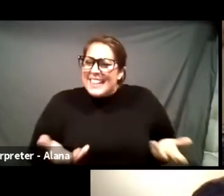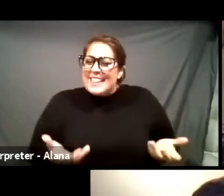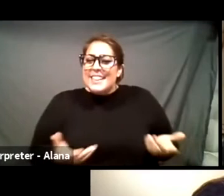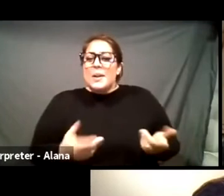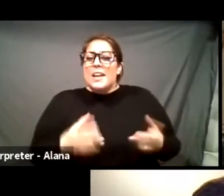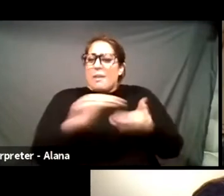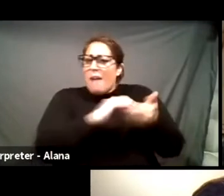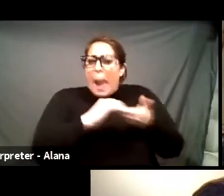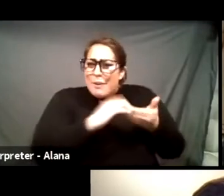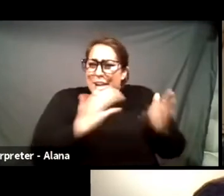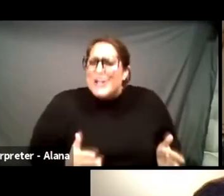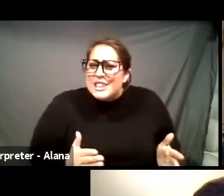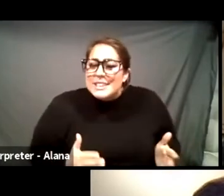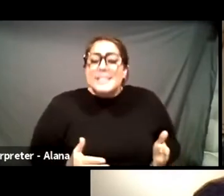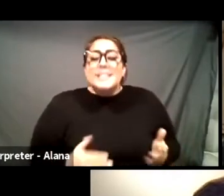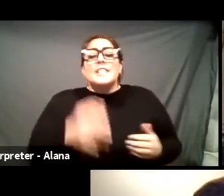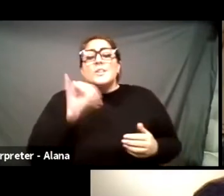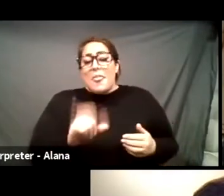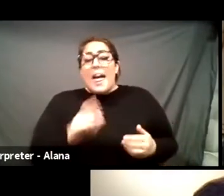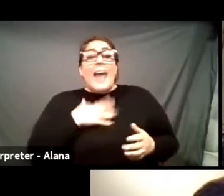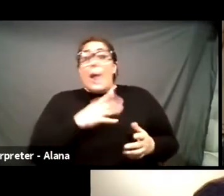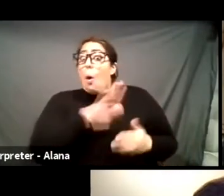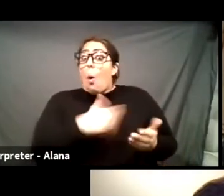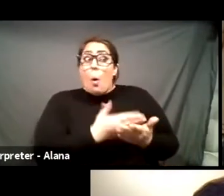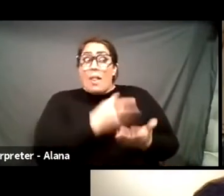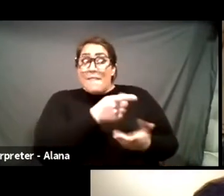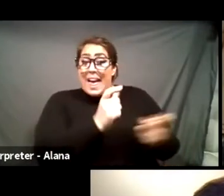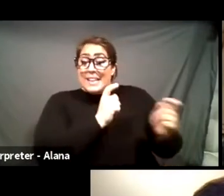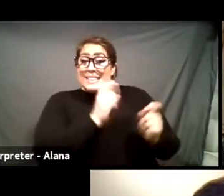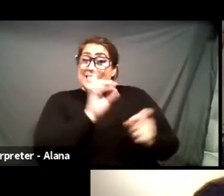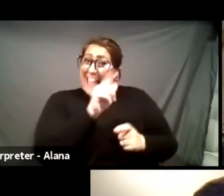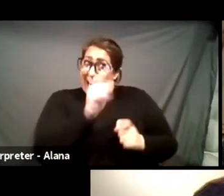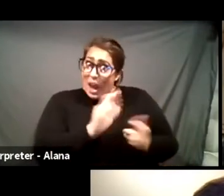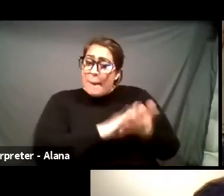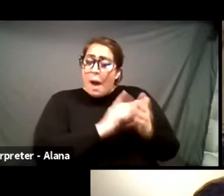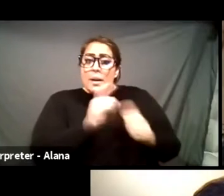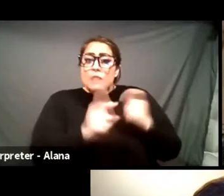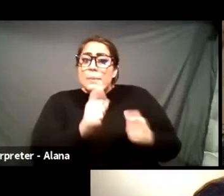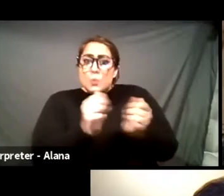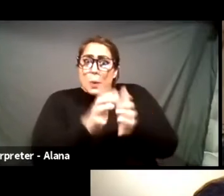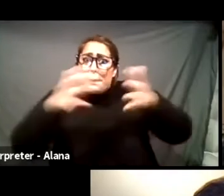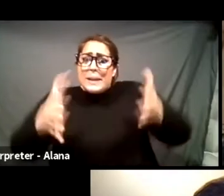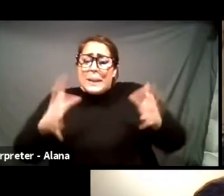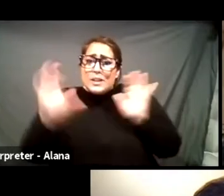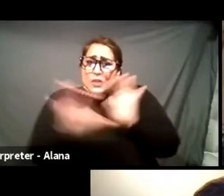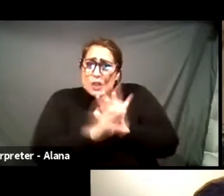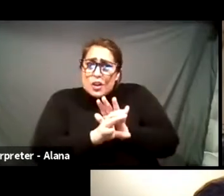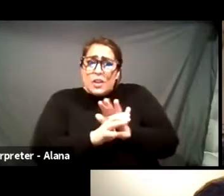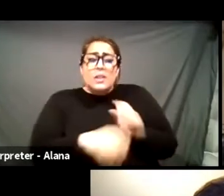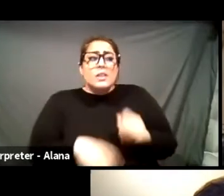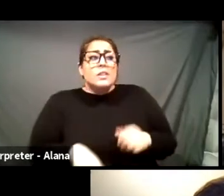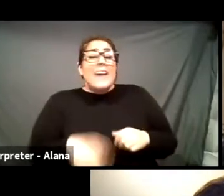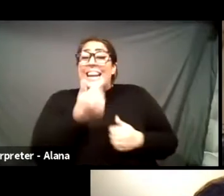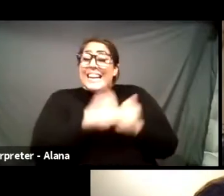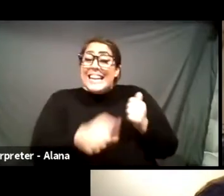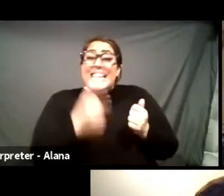it, the contributors of the data are also very much part of it. They're regular interlocutors. Each entry is sourced